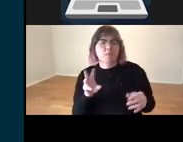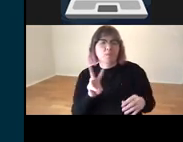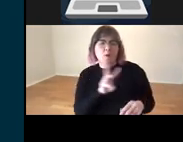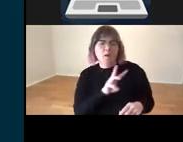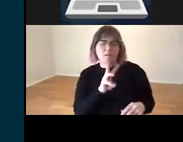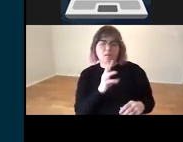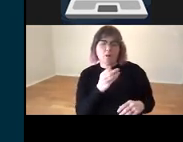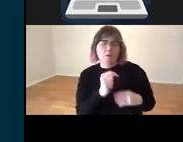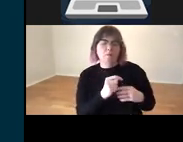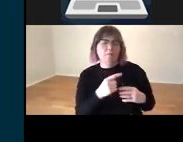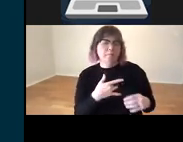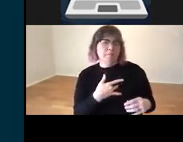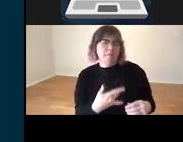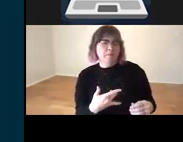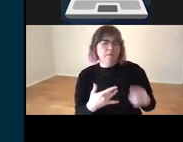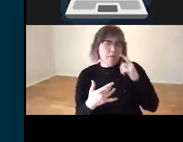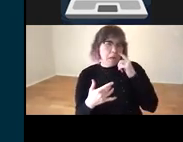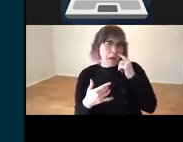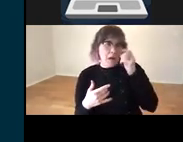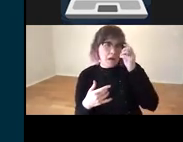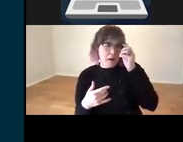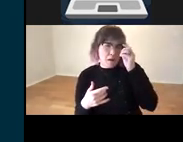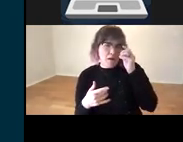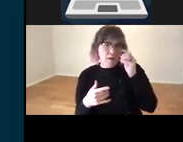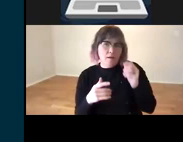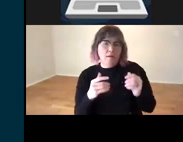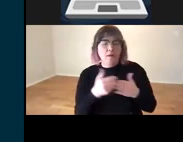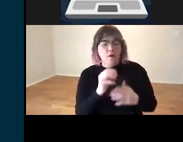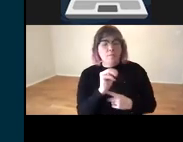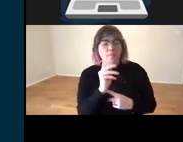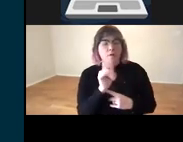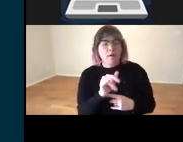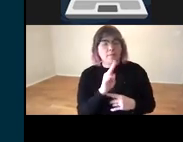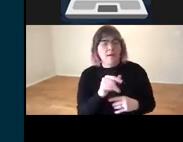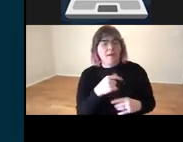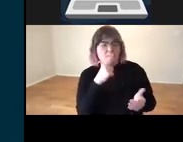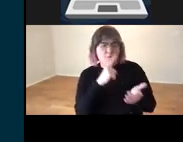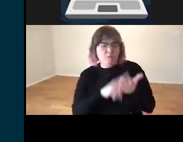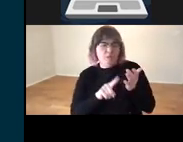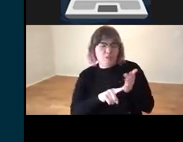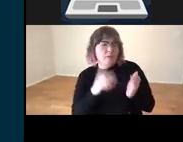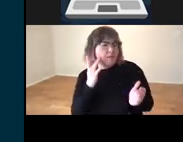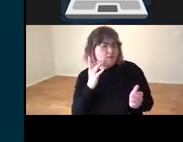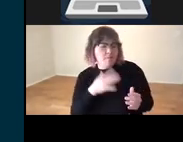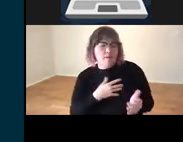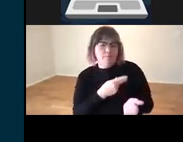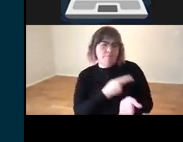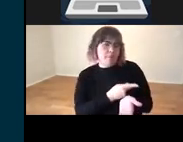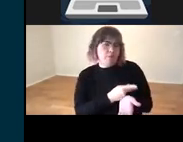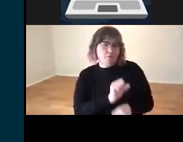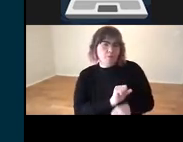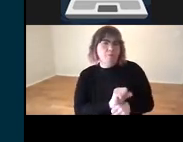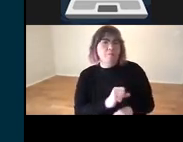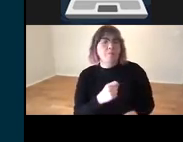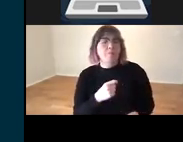Coast. They often will pass by Monterey Bay, which is where I did a lot of my master's work. And they will